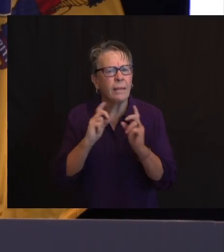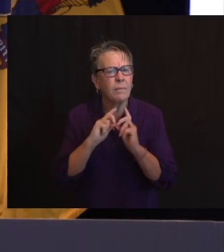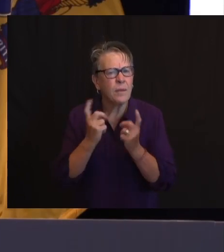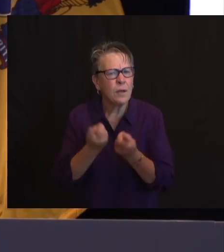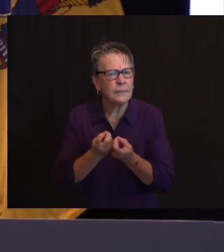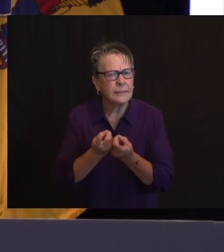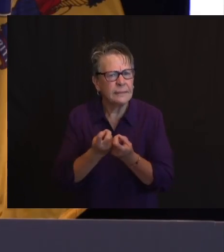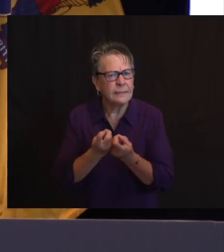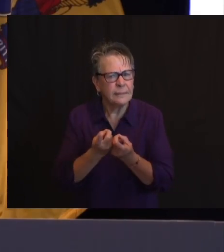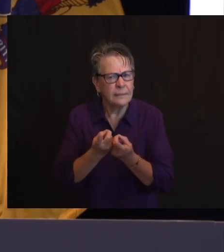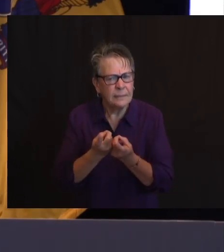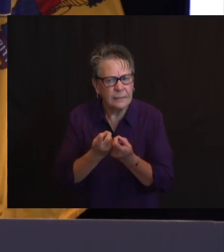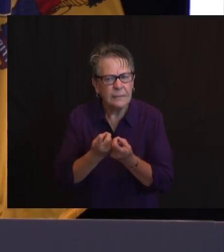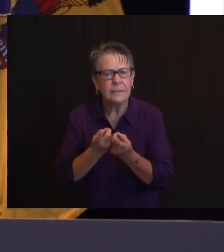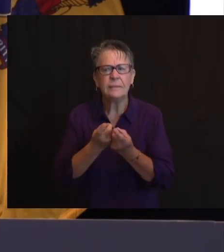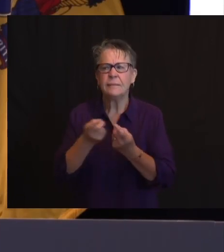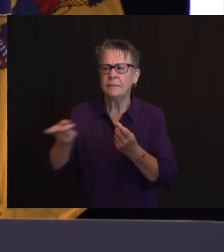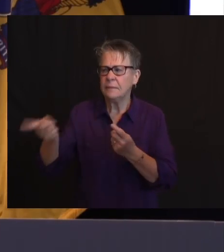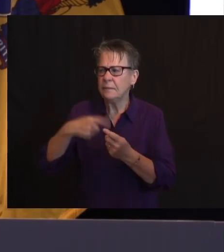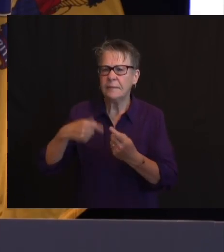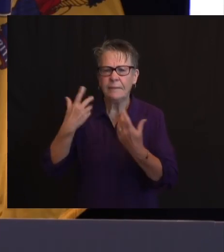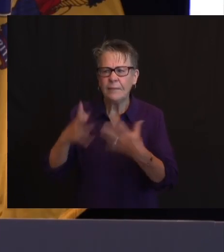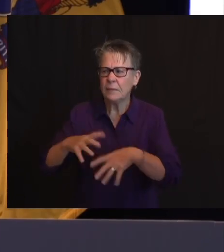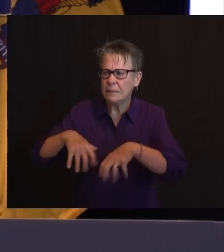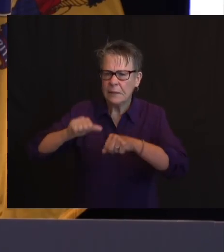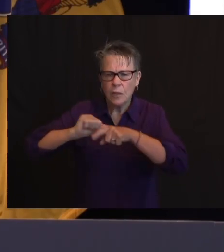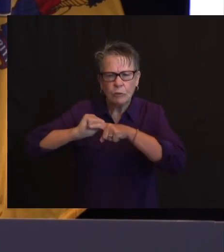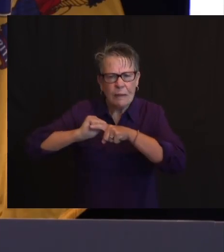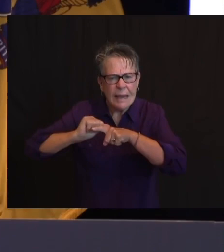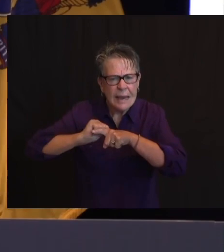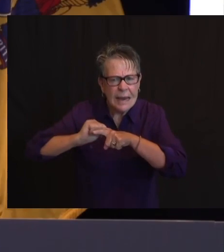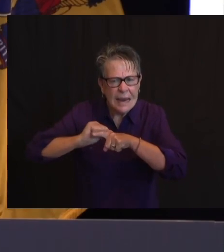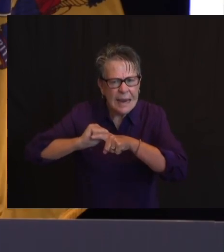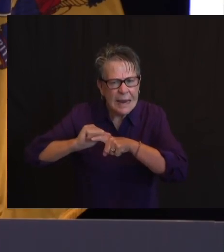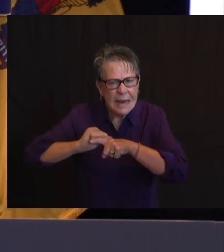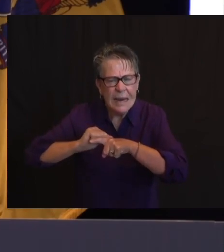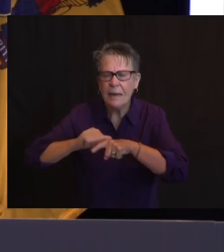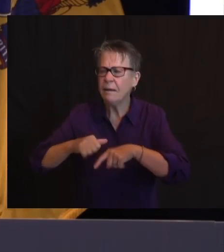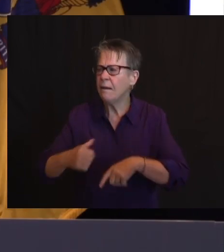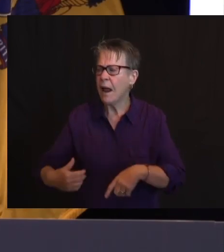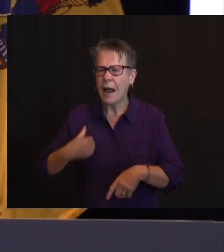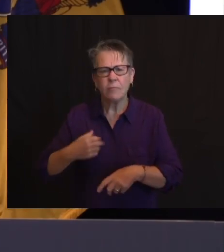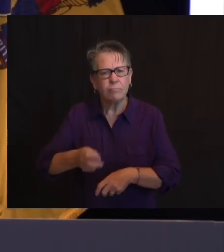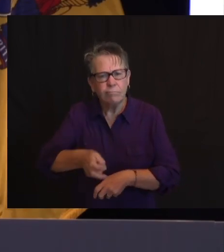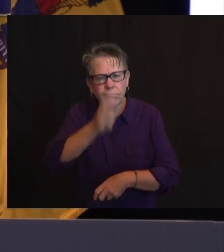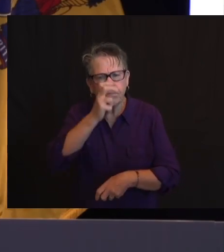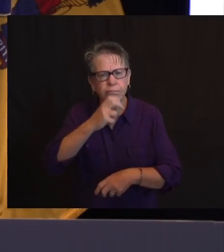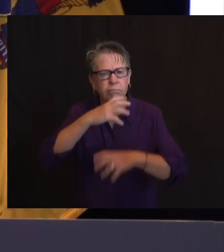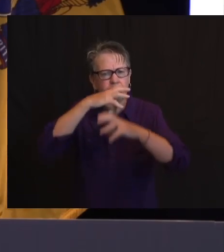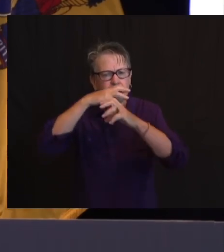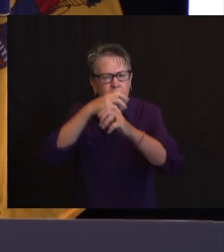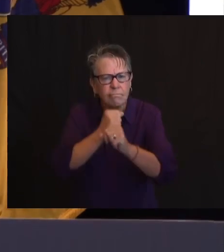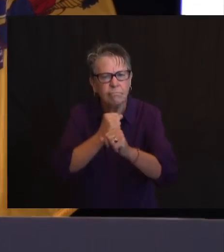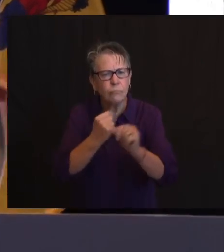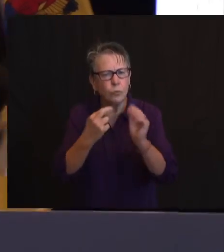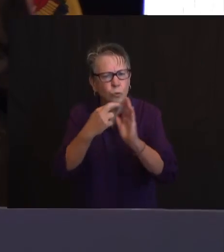confidentiality is important. And so please, please, please take their call. Many thanks. God bless.